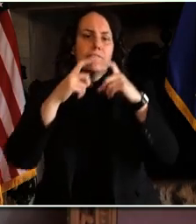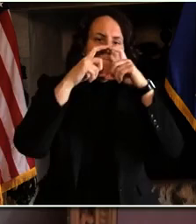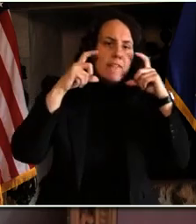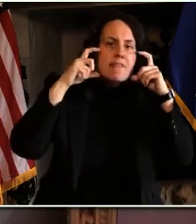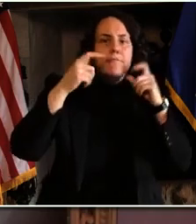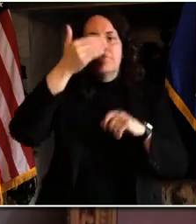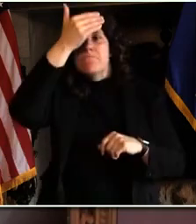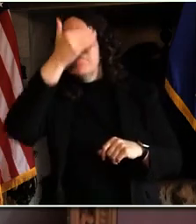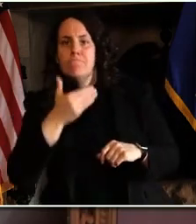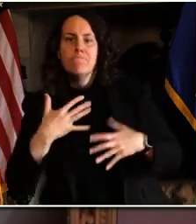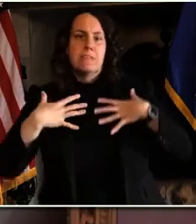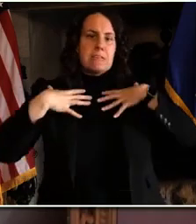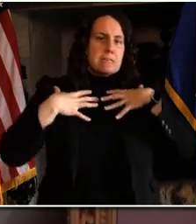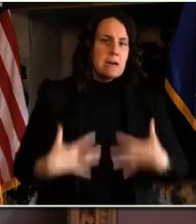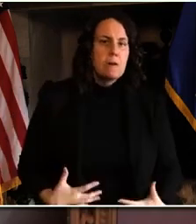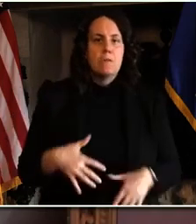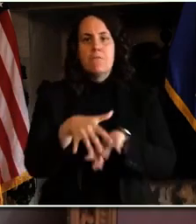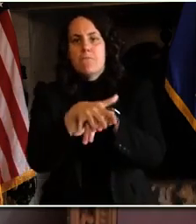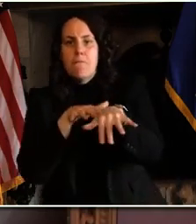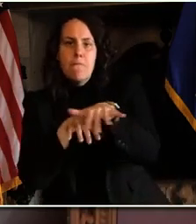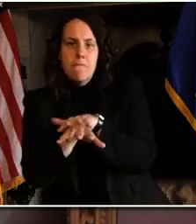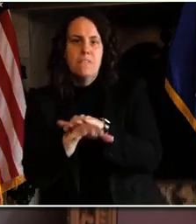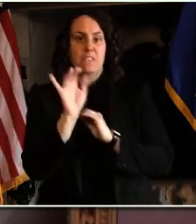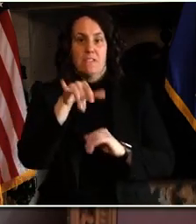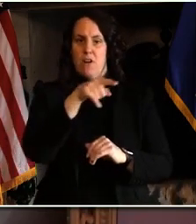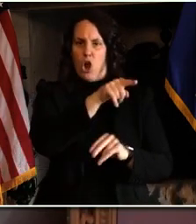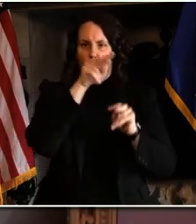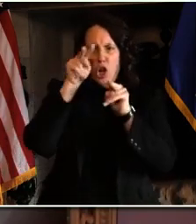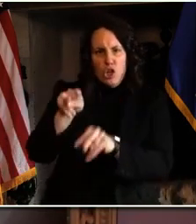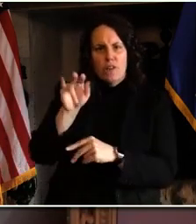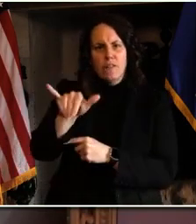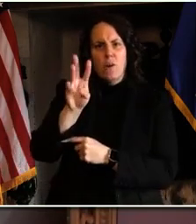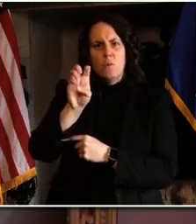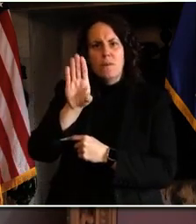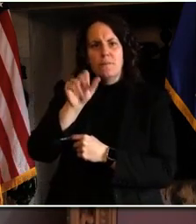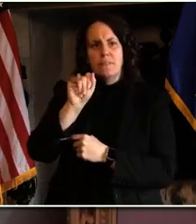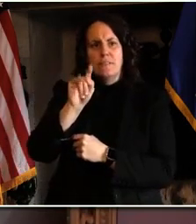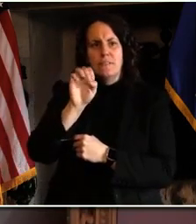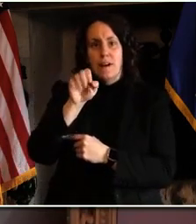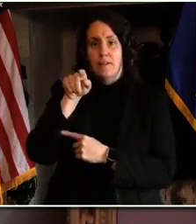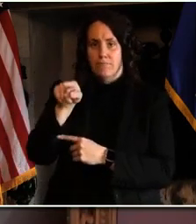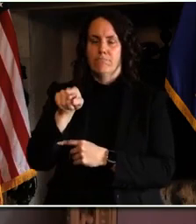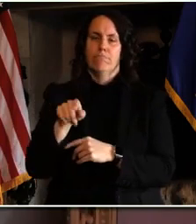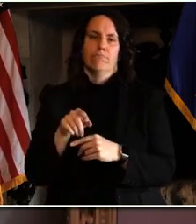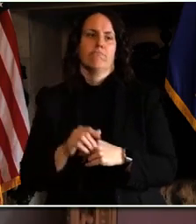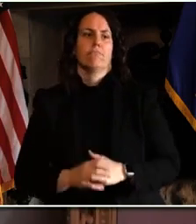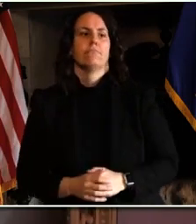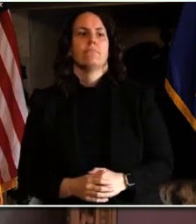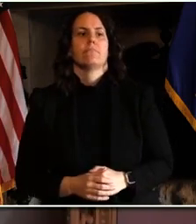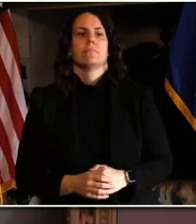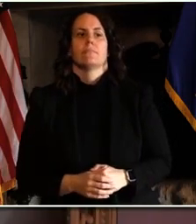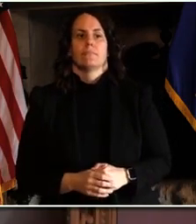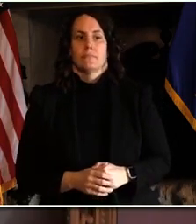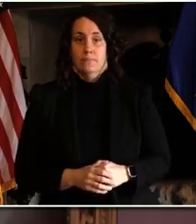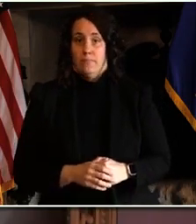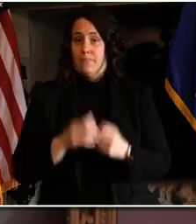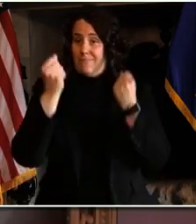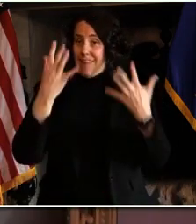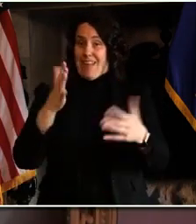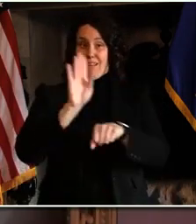gowns. The good news is that, due to the generosity of hundreds of Wisconsin businesses, nonprofits, and